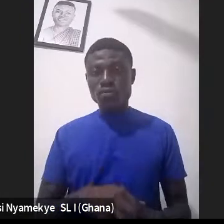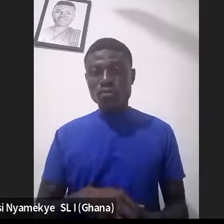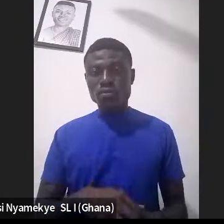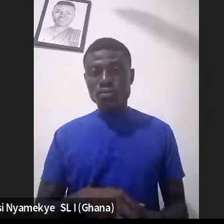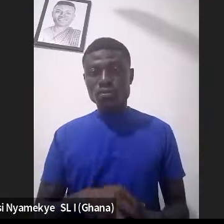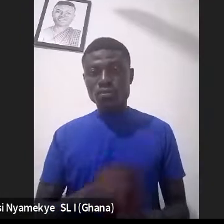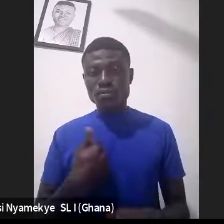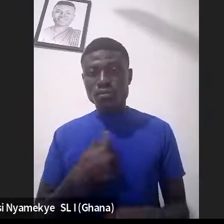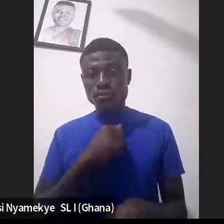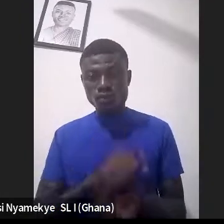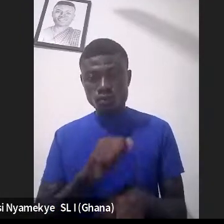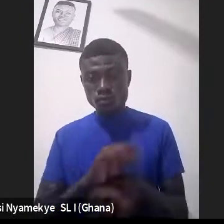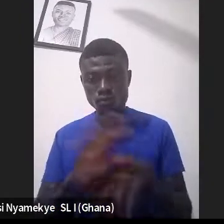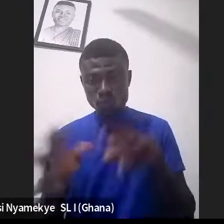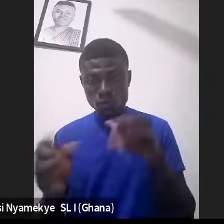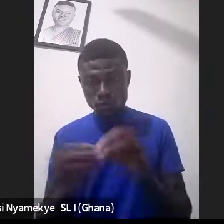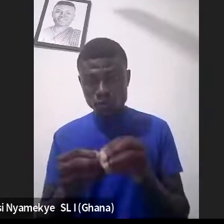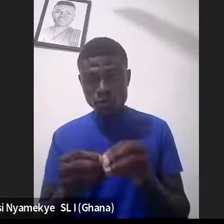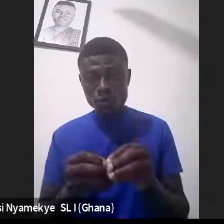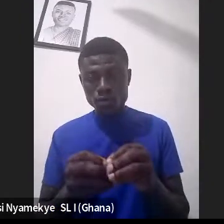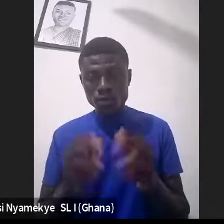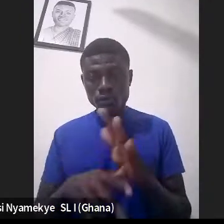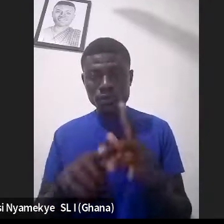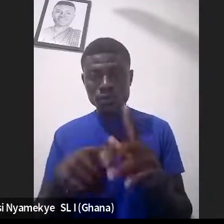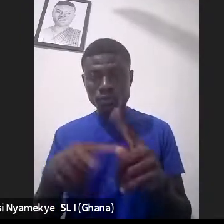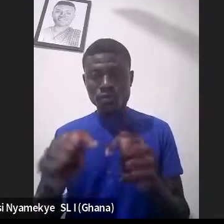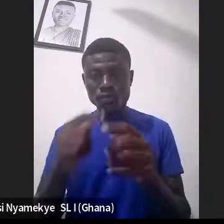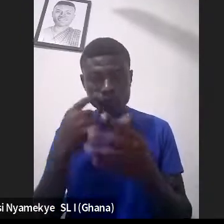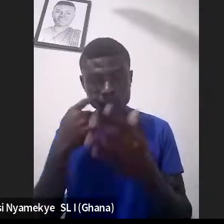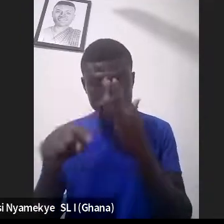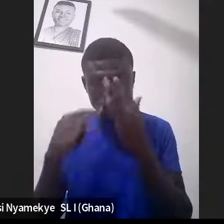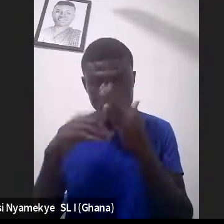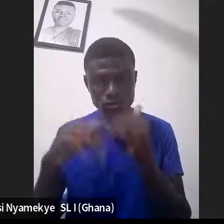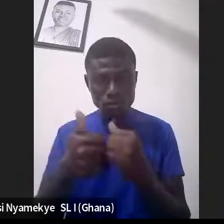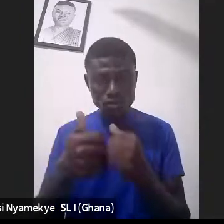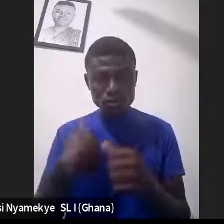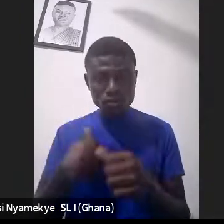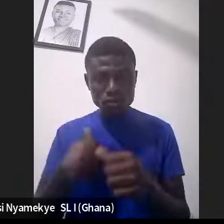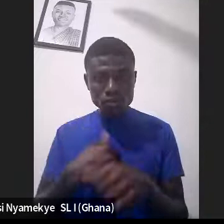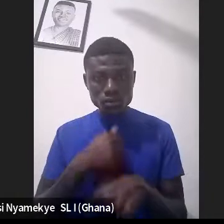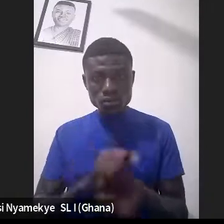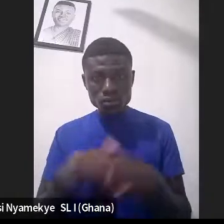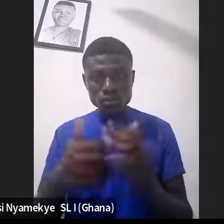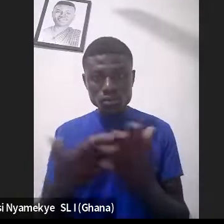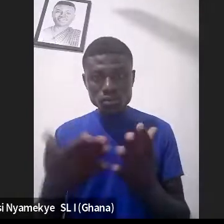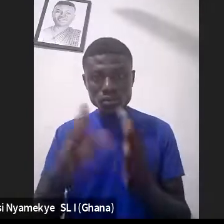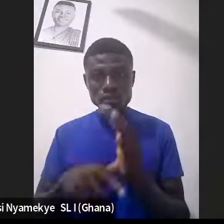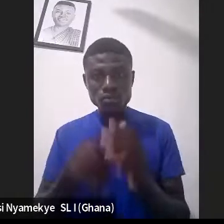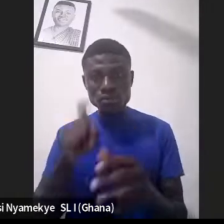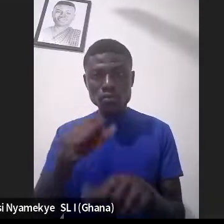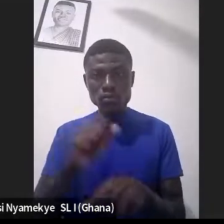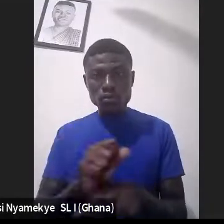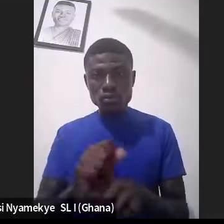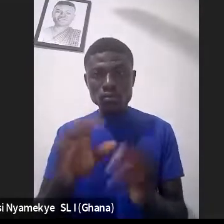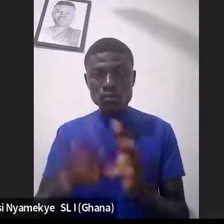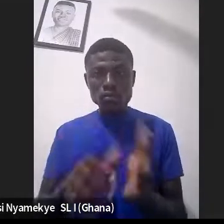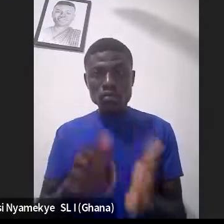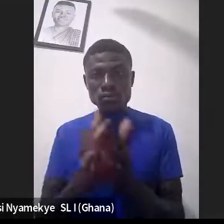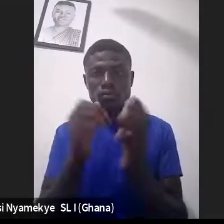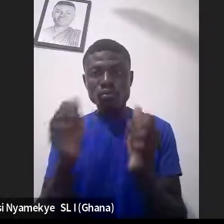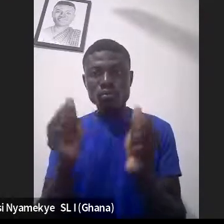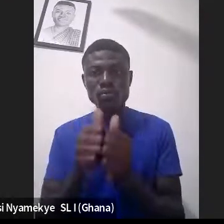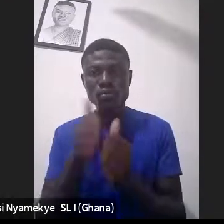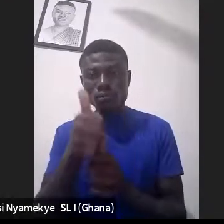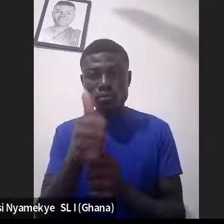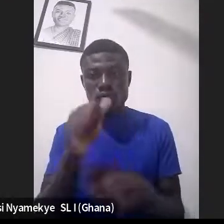working at it, I guess, and trying to provide, that's why we do the Rubik's Cube to help him with his self-esteem. And